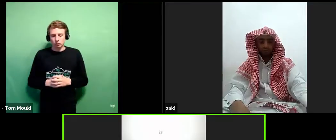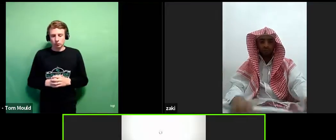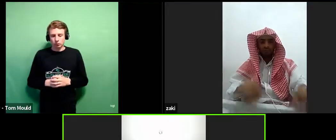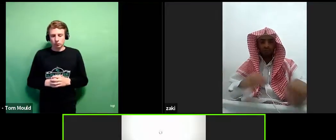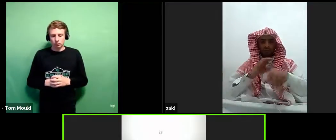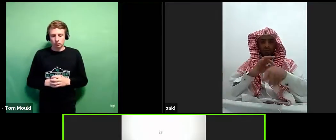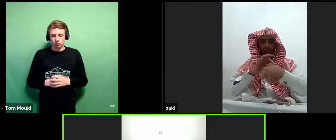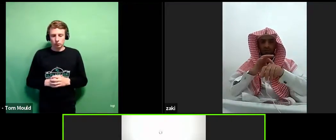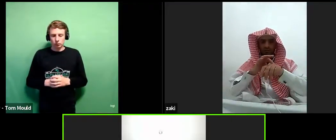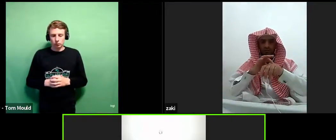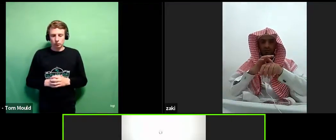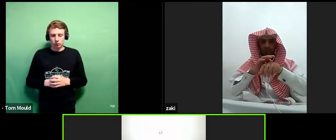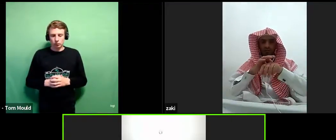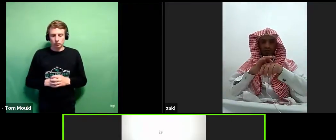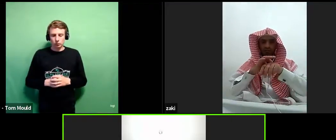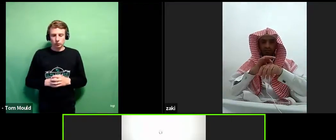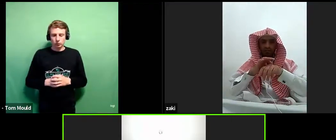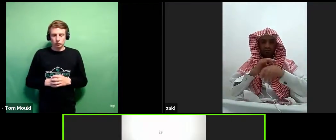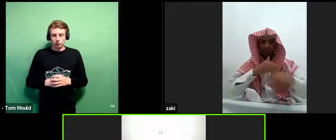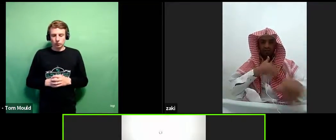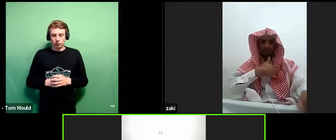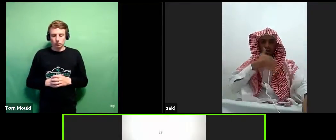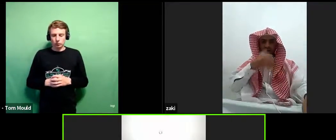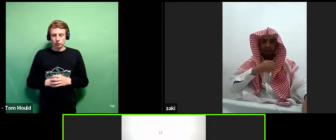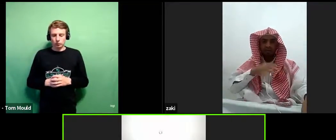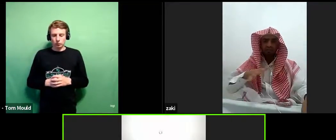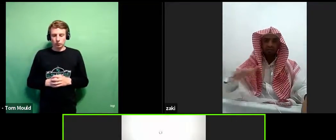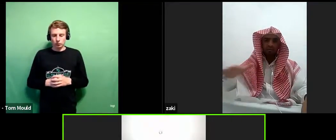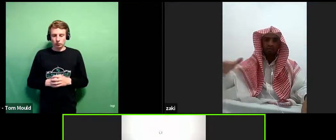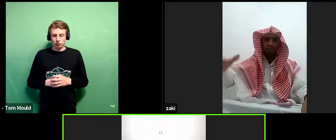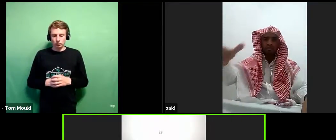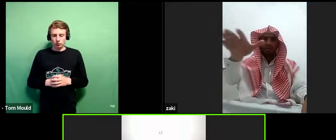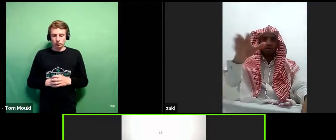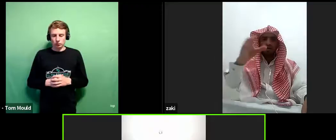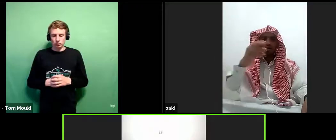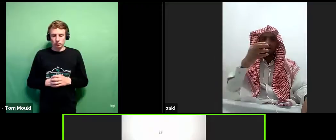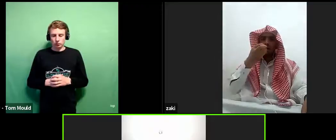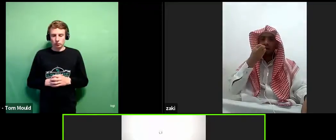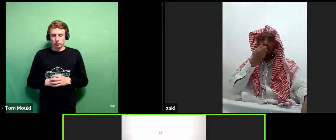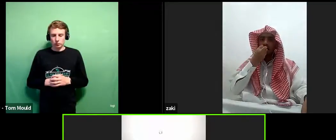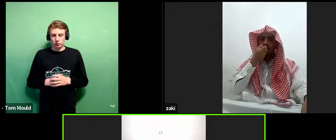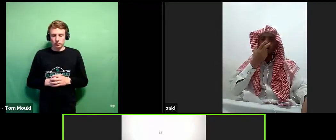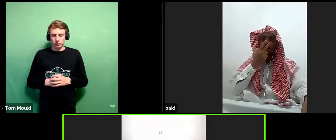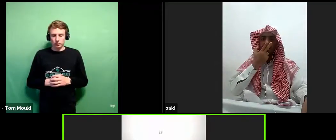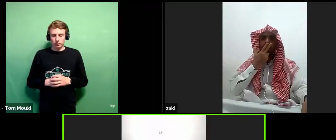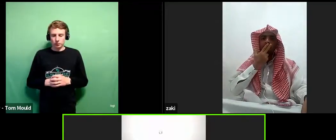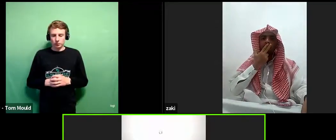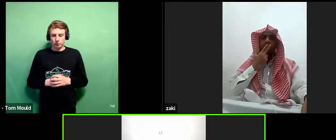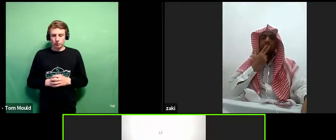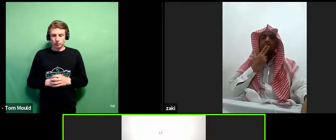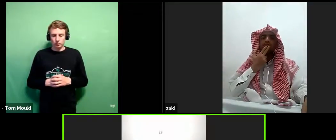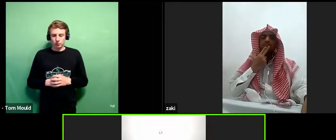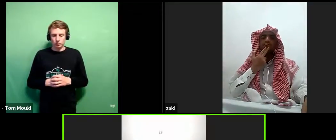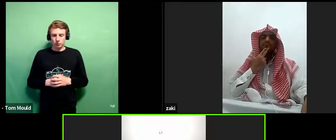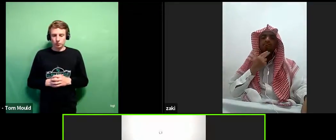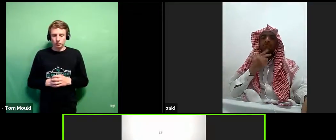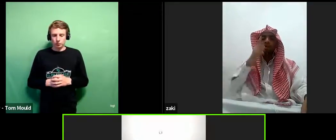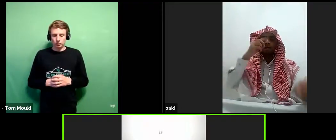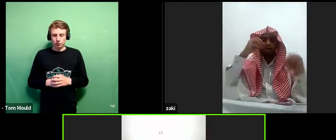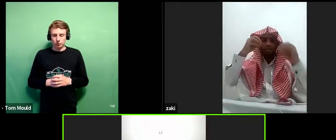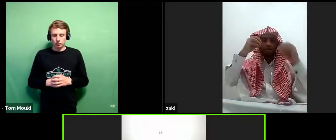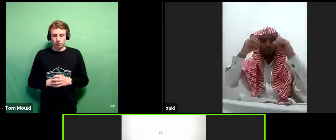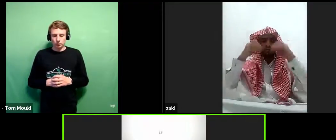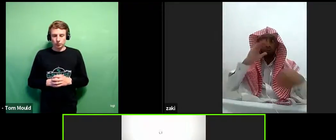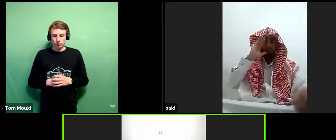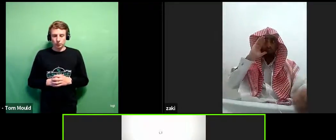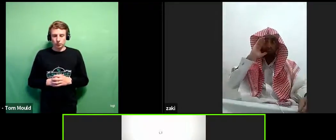ayyuhalladhina amanu kulu min tayyibati ma razaqnakum